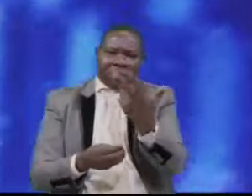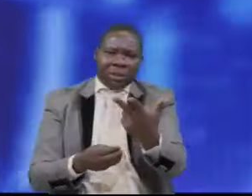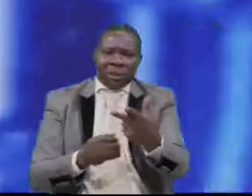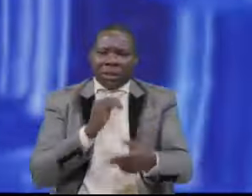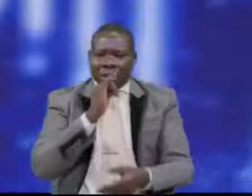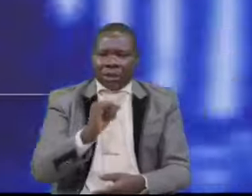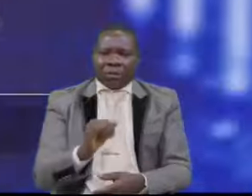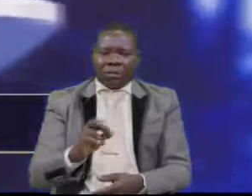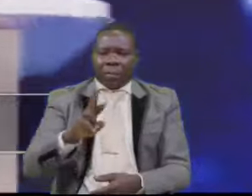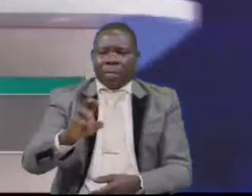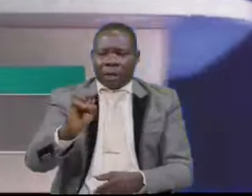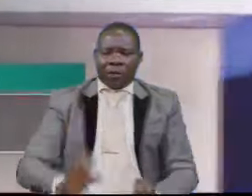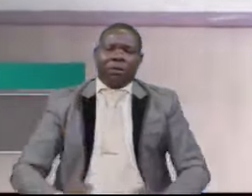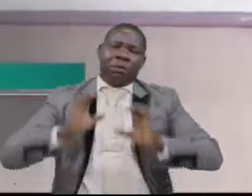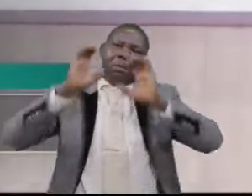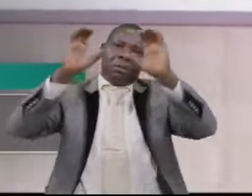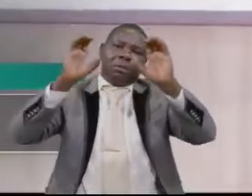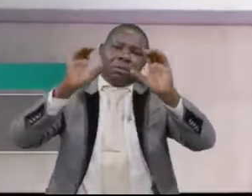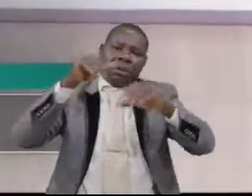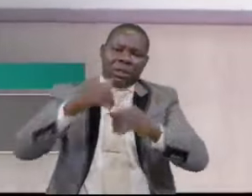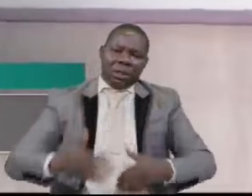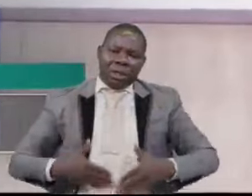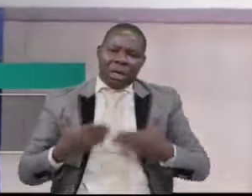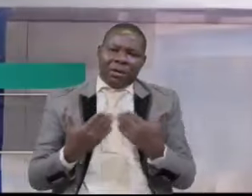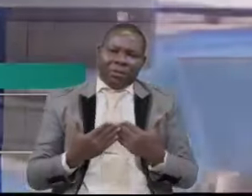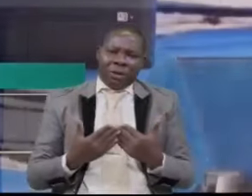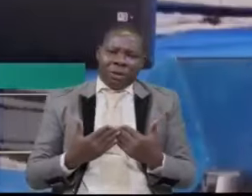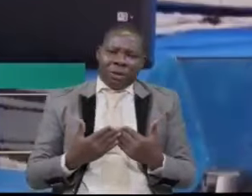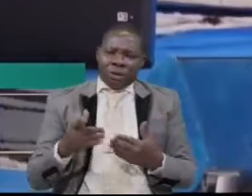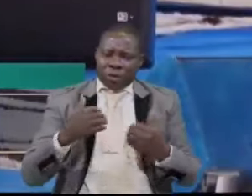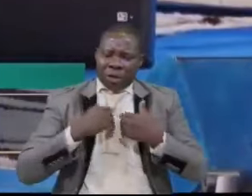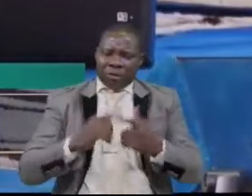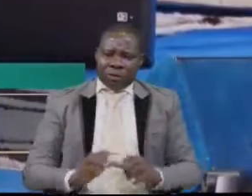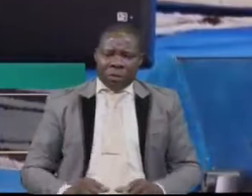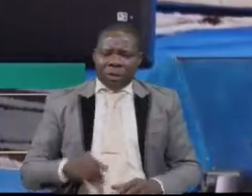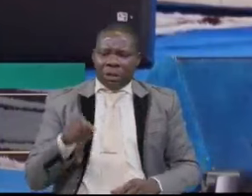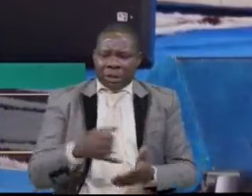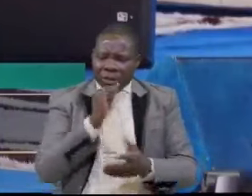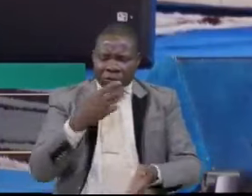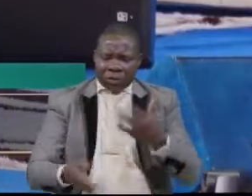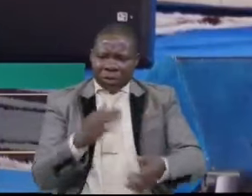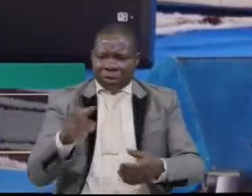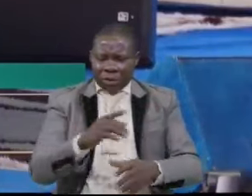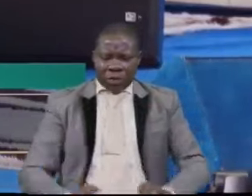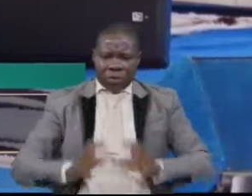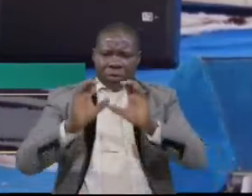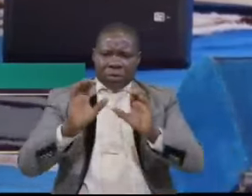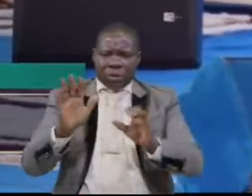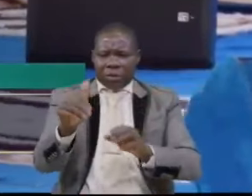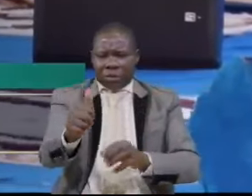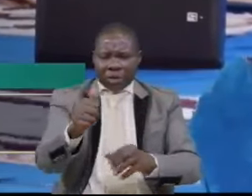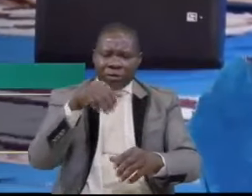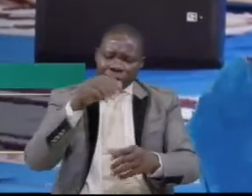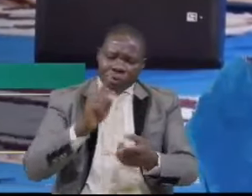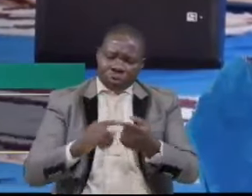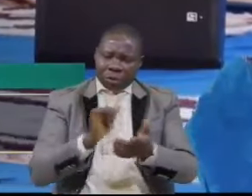in life, it's only what you commit yourself to that you excel in. It's only